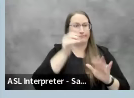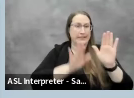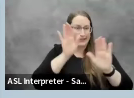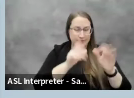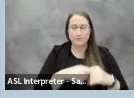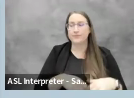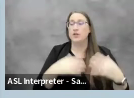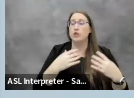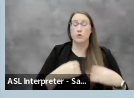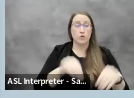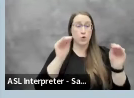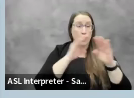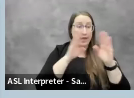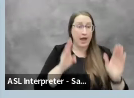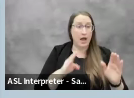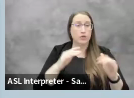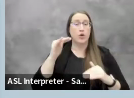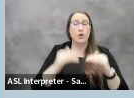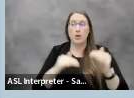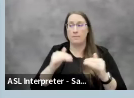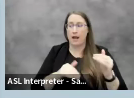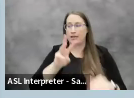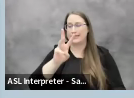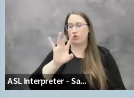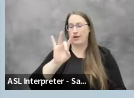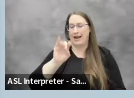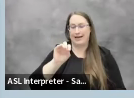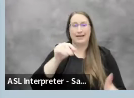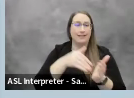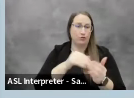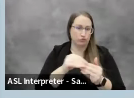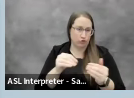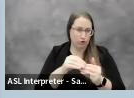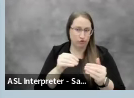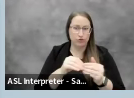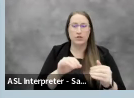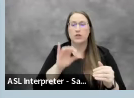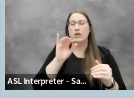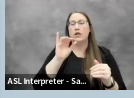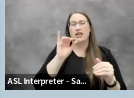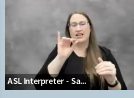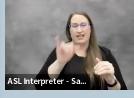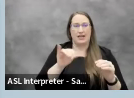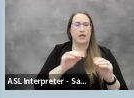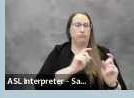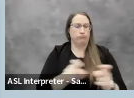the house was sold and there's a balance of $680,000 there. That can be distributed to family members because everything was